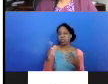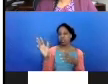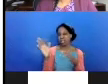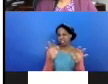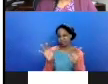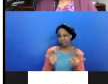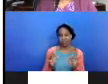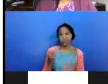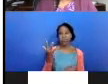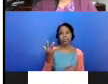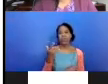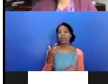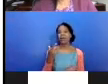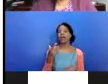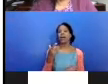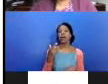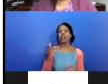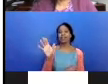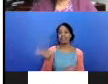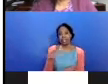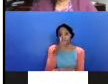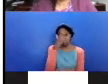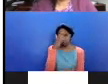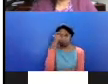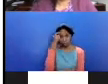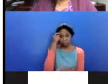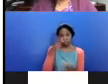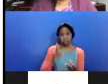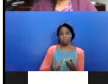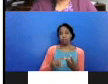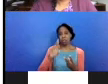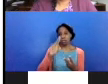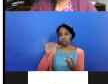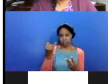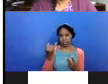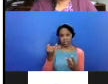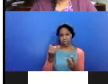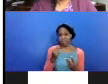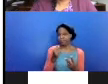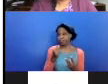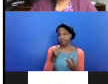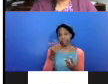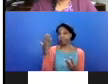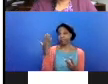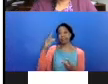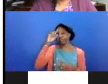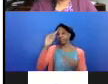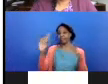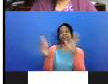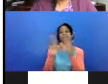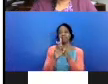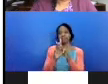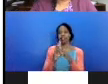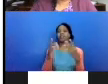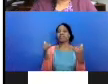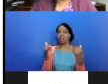men. So looking at the issue of safety, so in terms of as I mentioned earlier, part of